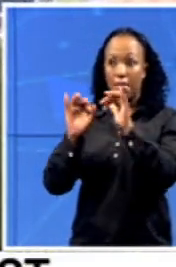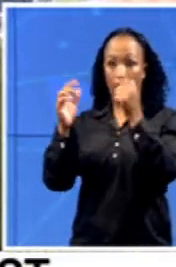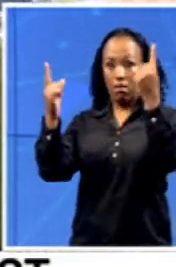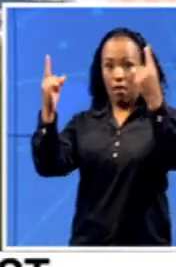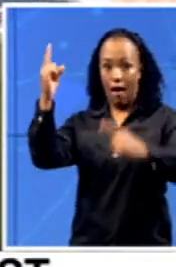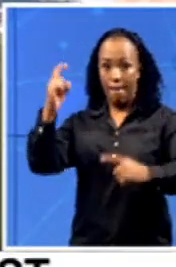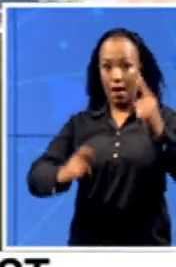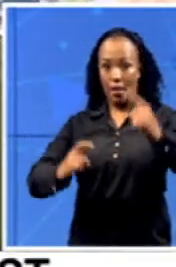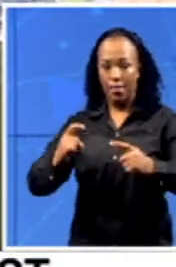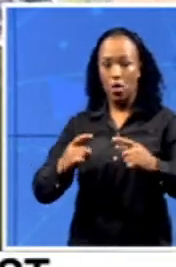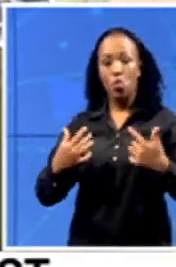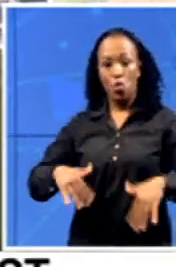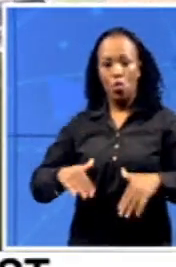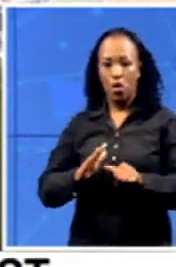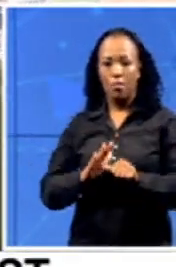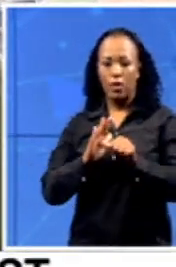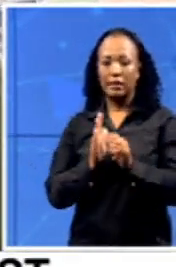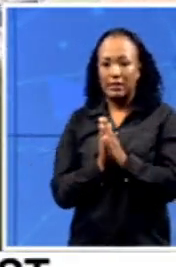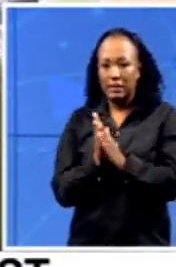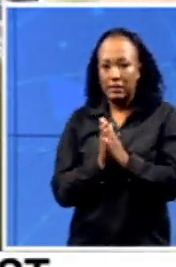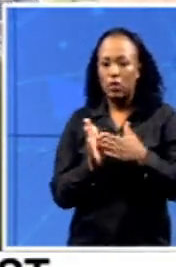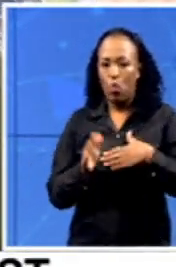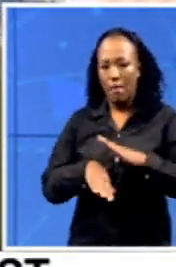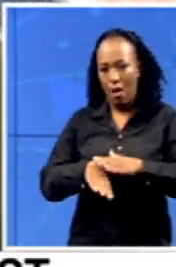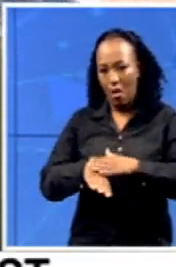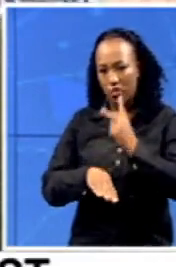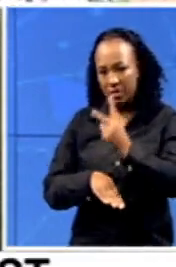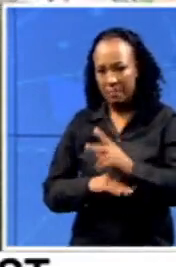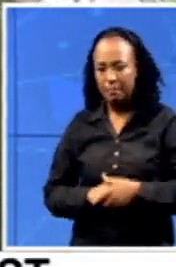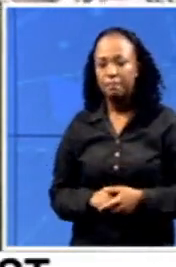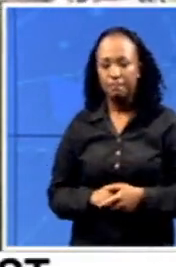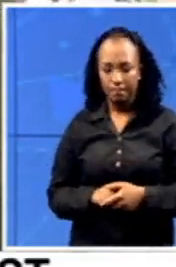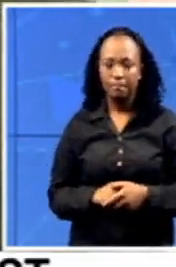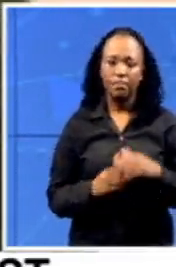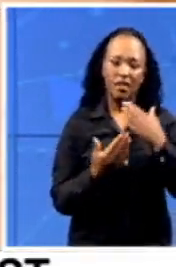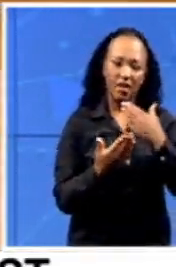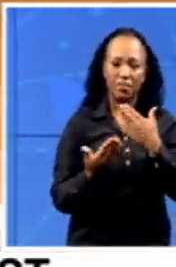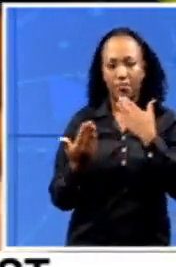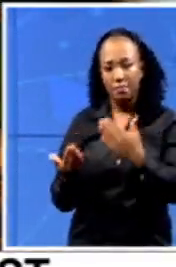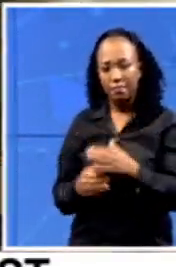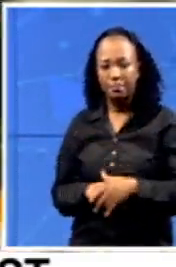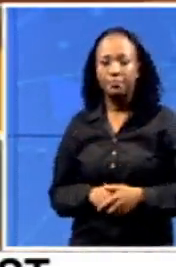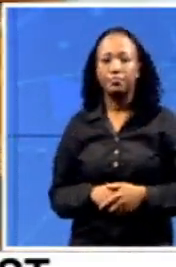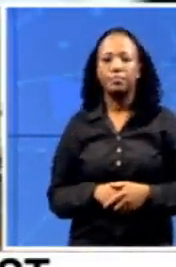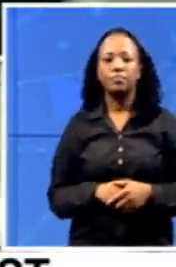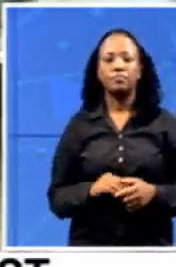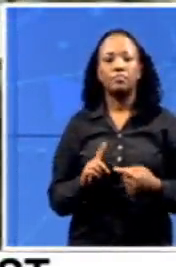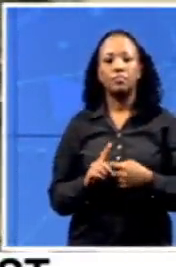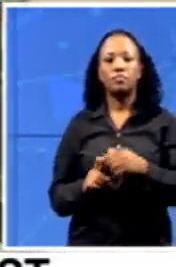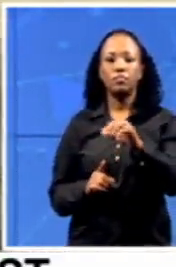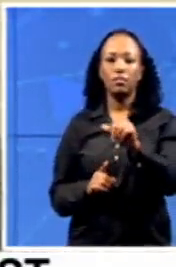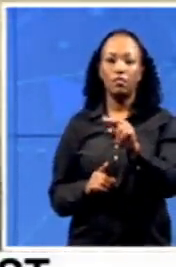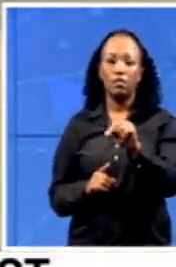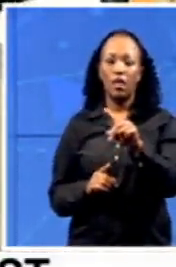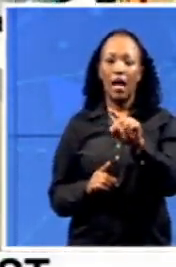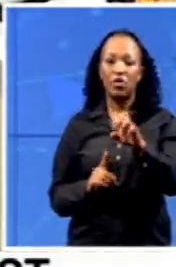important to us, and we can't wait to see more and more. Thanks a lot, sir. Thank you. Okay, that's Andrew Lacock